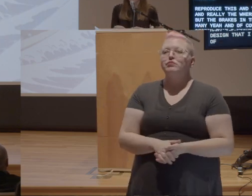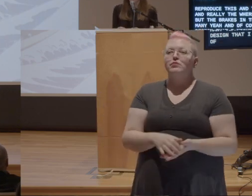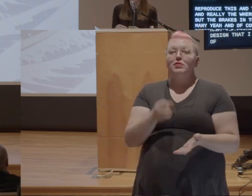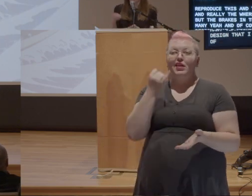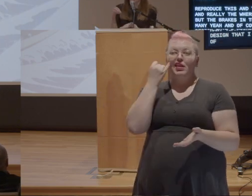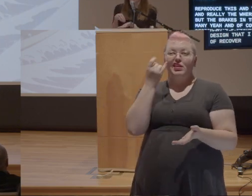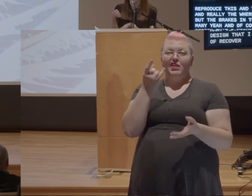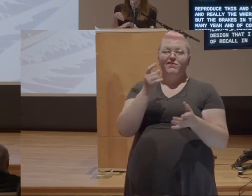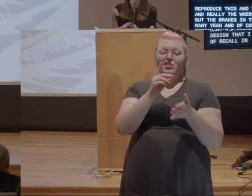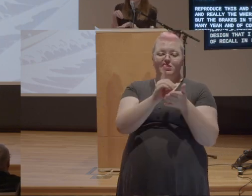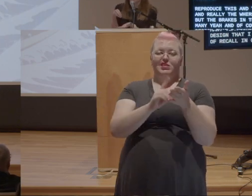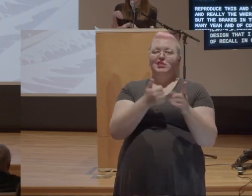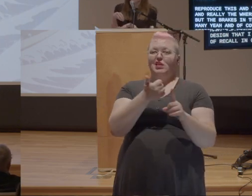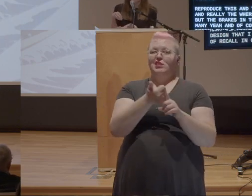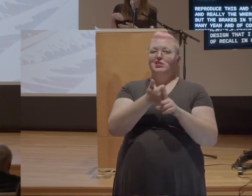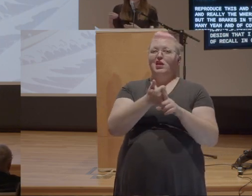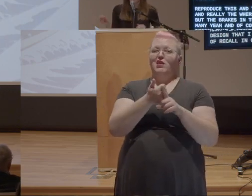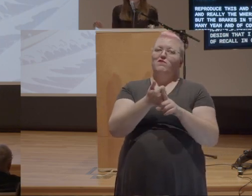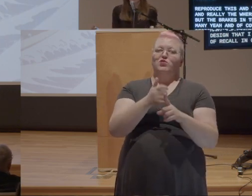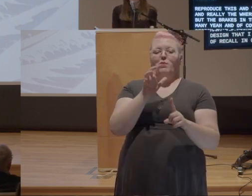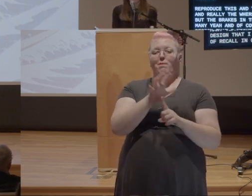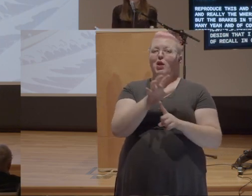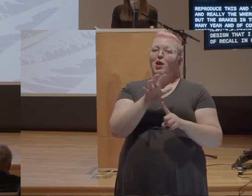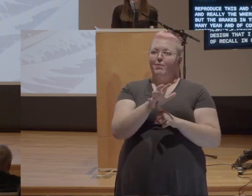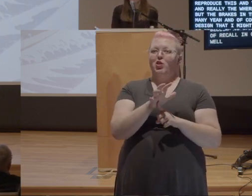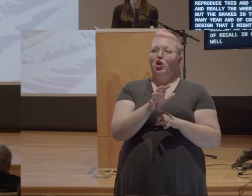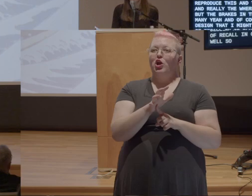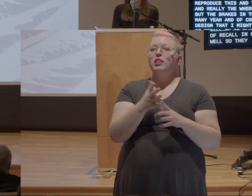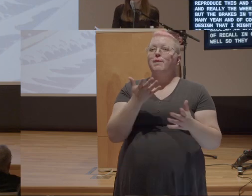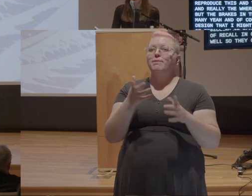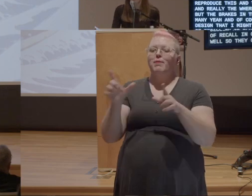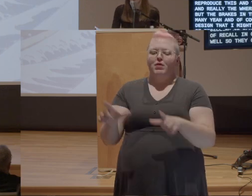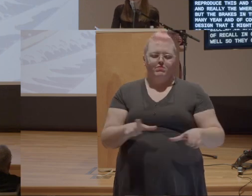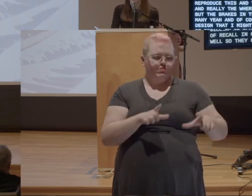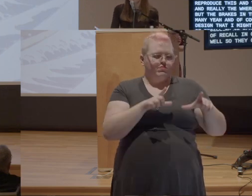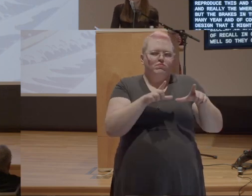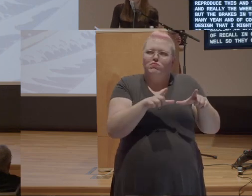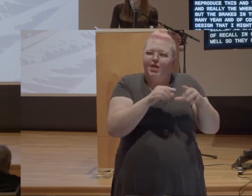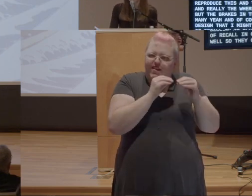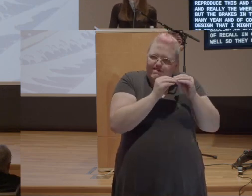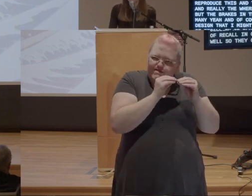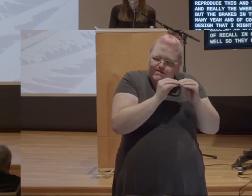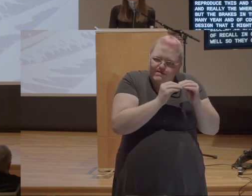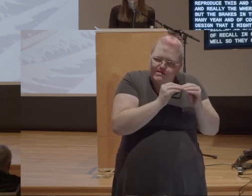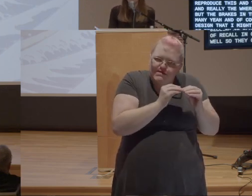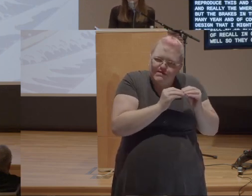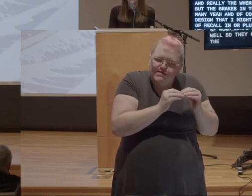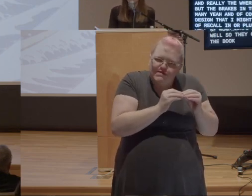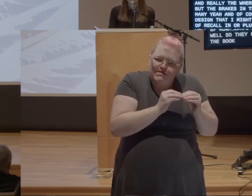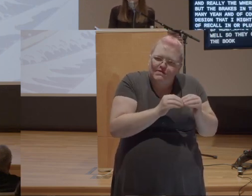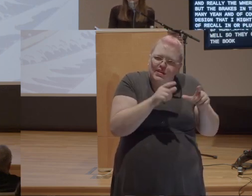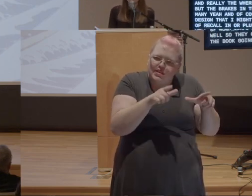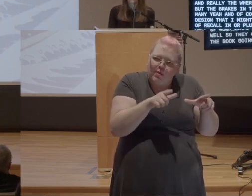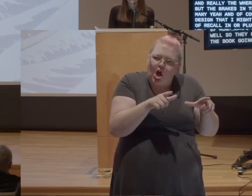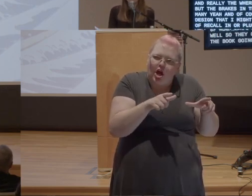recarve in or plug bits that had broken as well. So they could do some repair work to keep the block going for